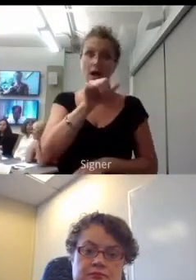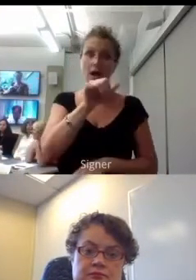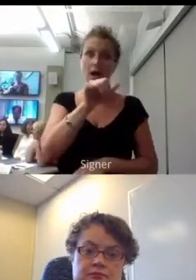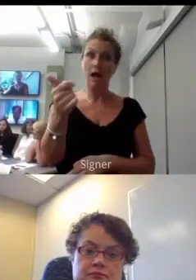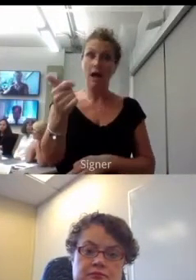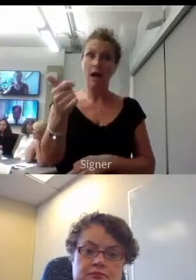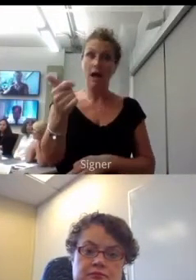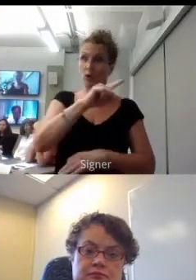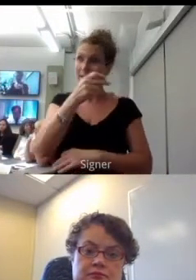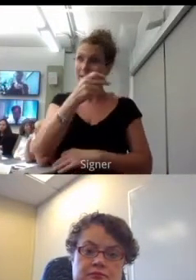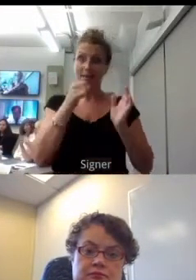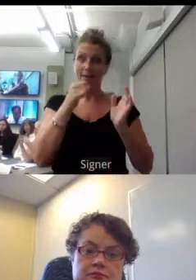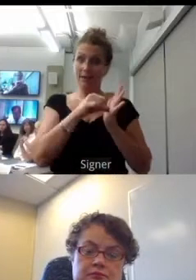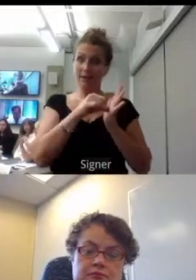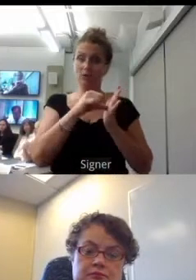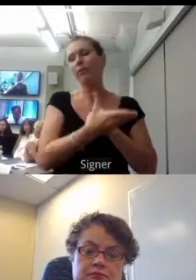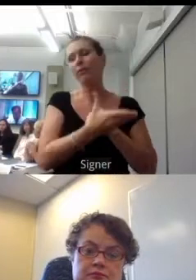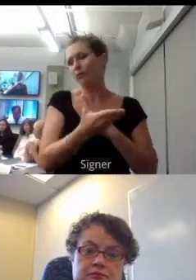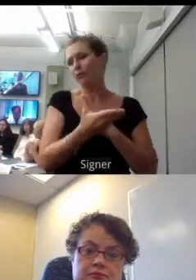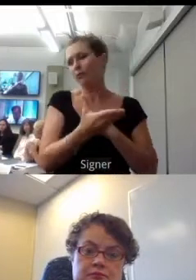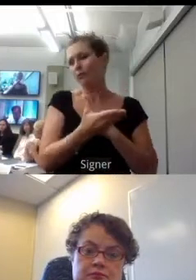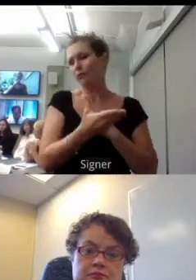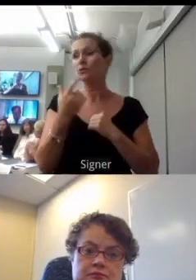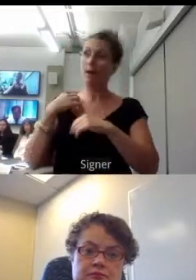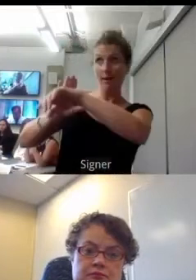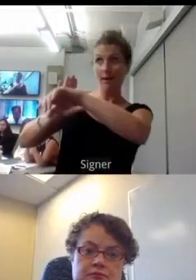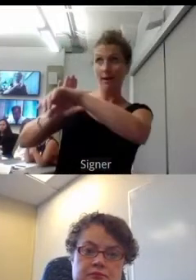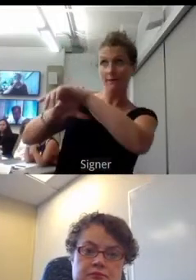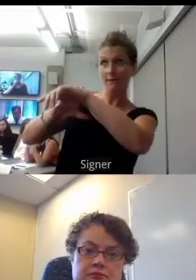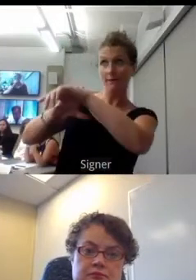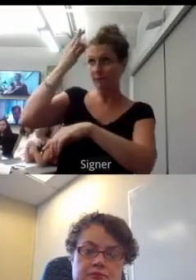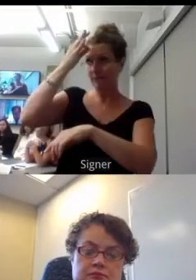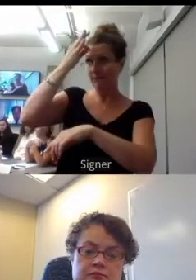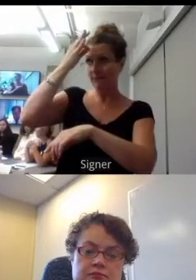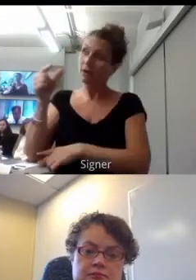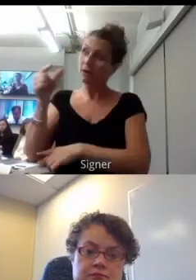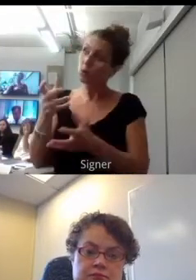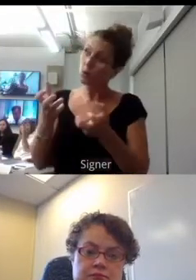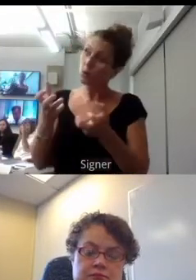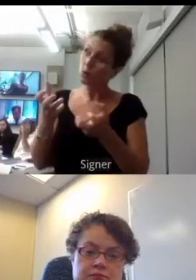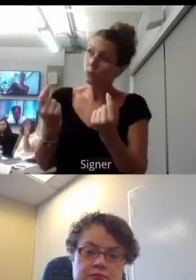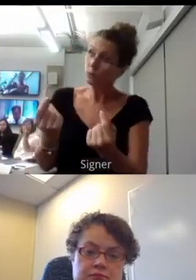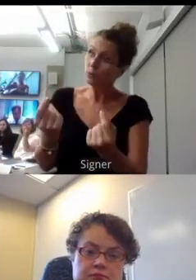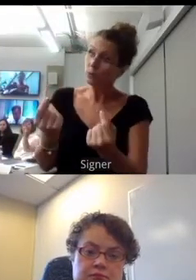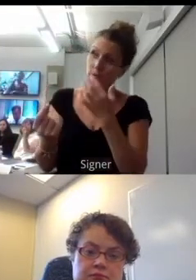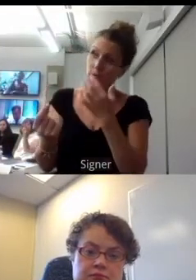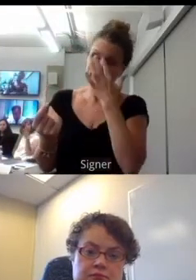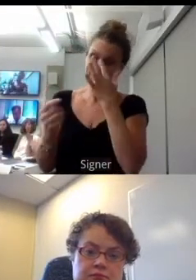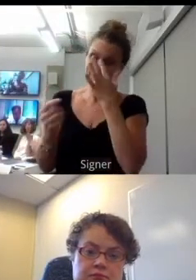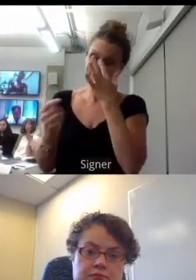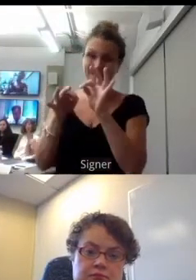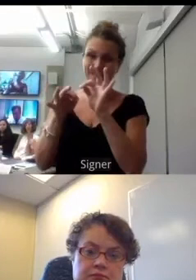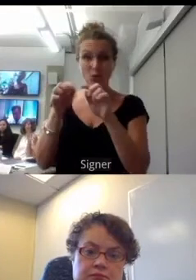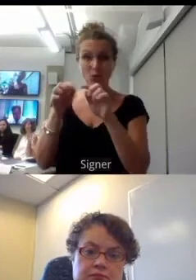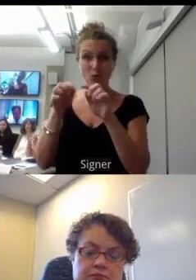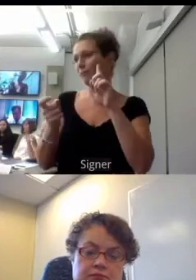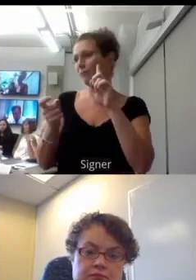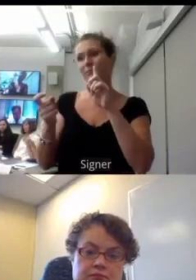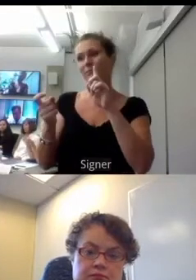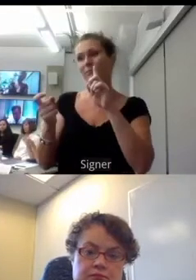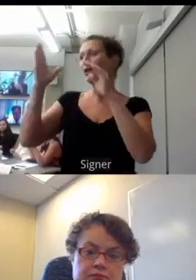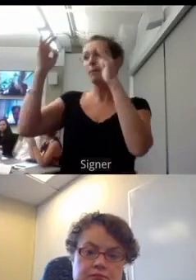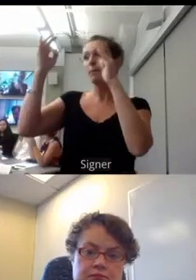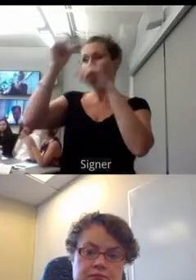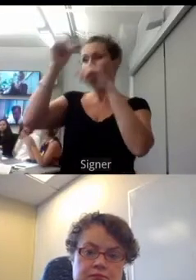federal government that's looking to do this is it has to come from the top of the house. And we've heard every leader be quite supportive around accessibility. So it